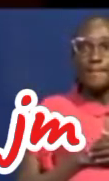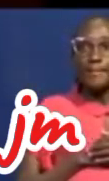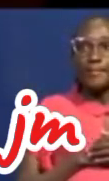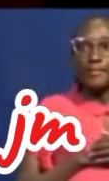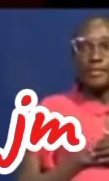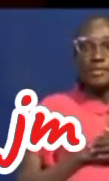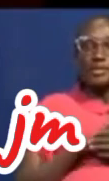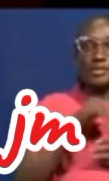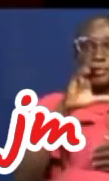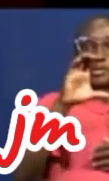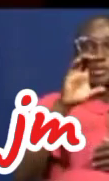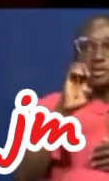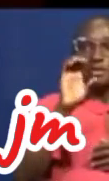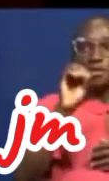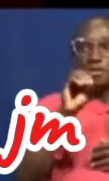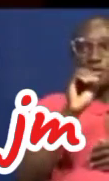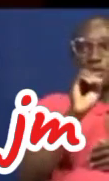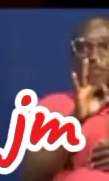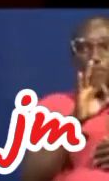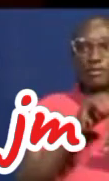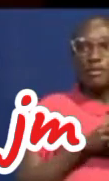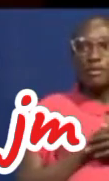the CEO of